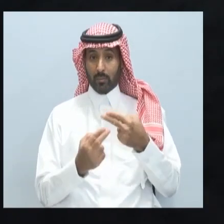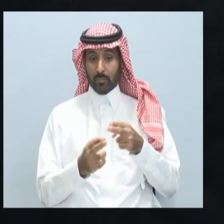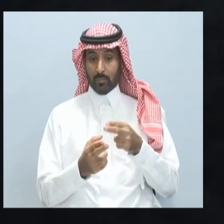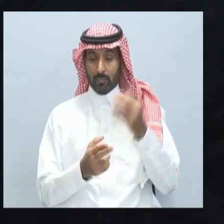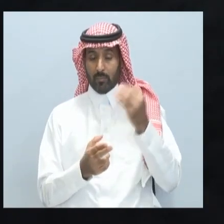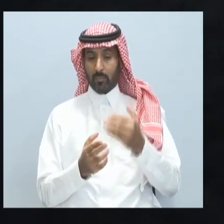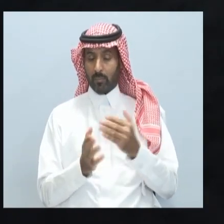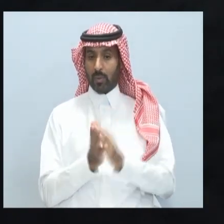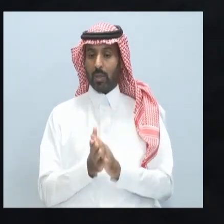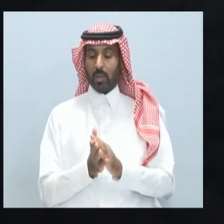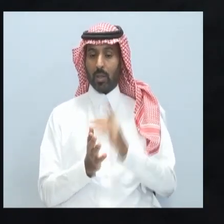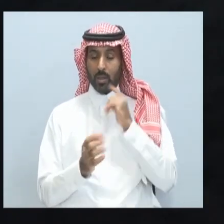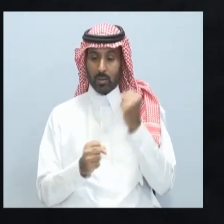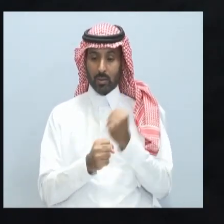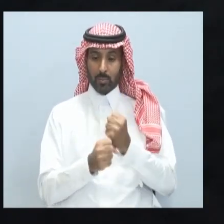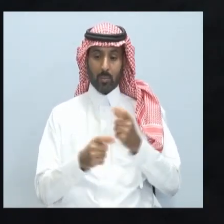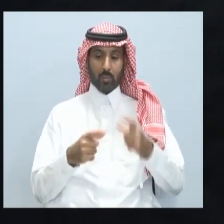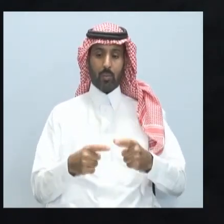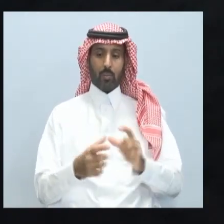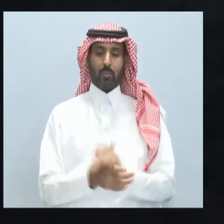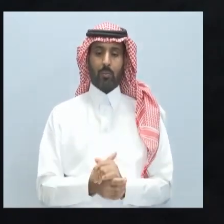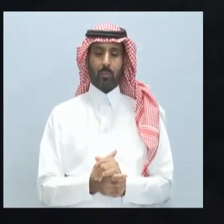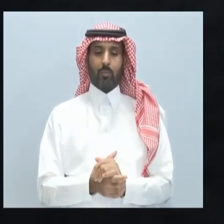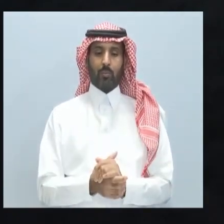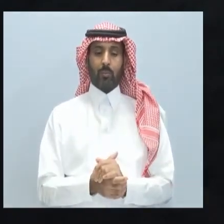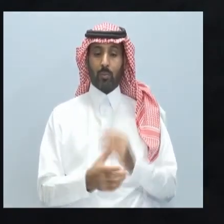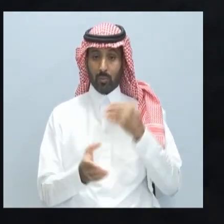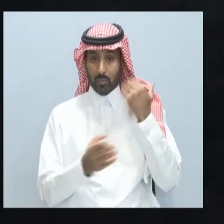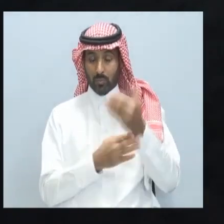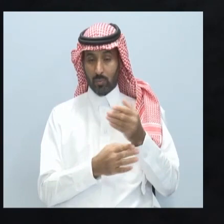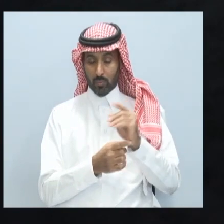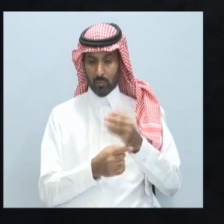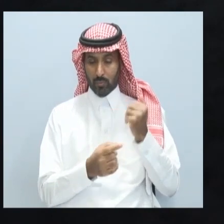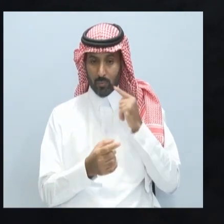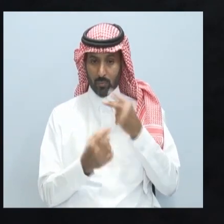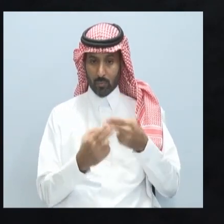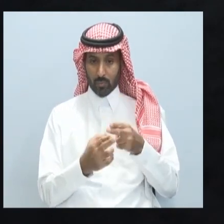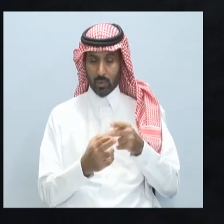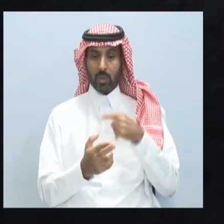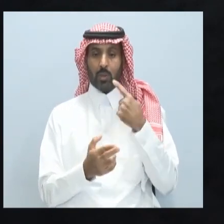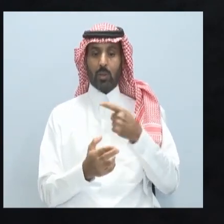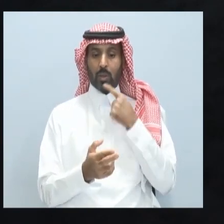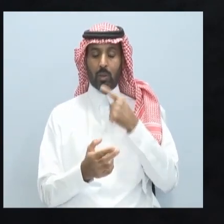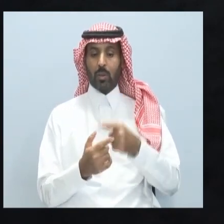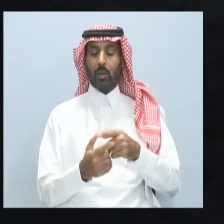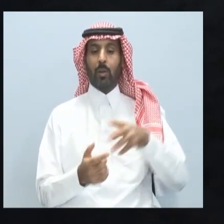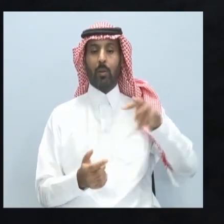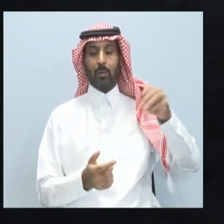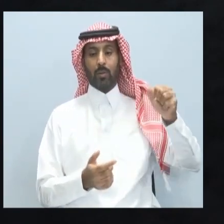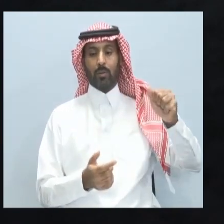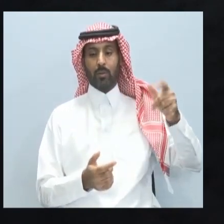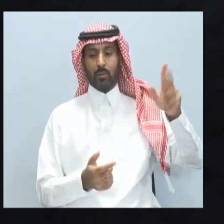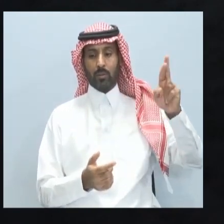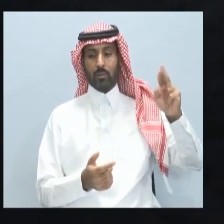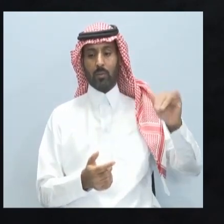of the unit, which is teamwork. Now, just to remind you, from the very beginning, we talked about Marie and Pierre Curie, who were